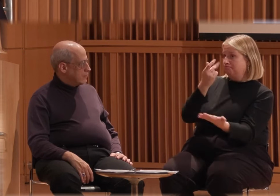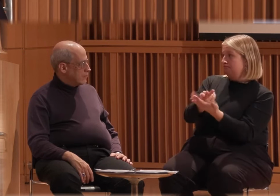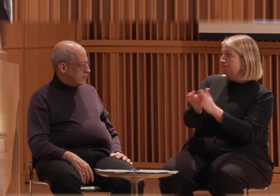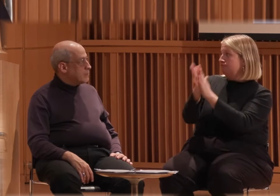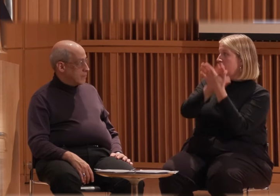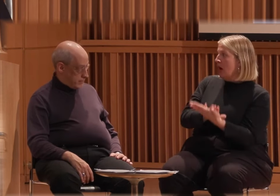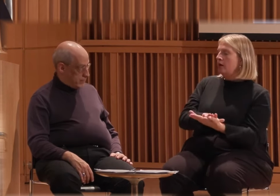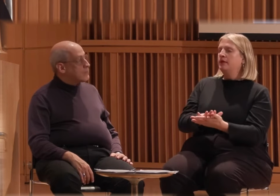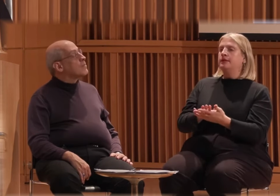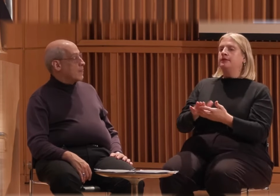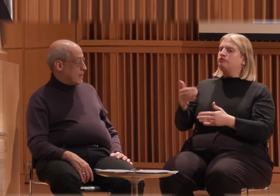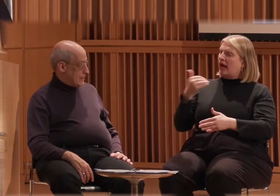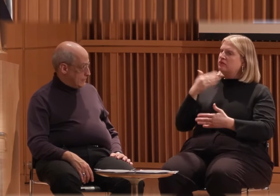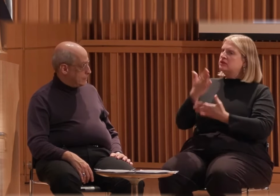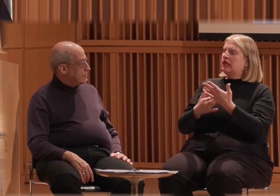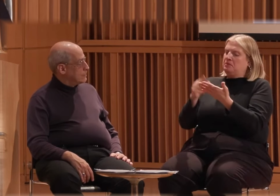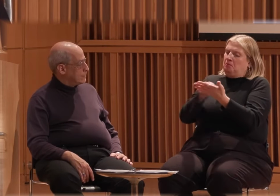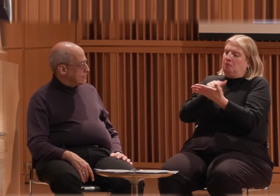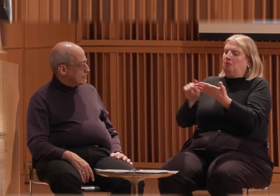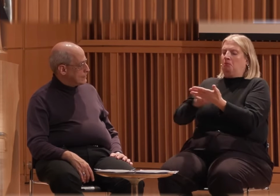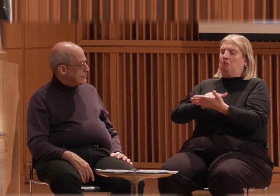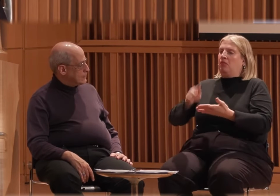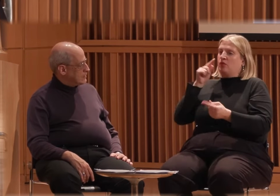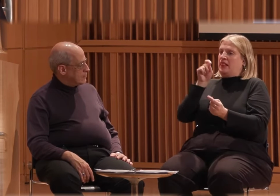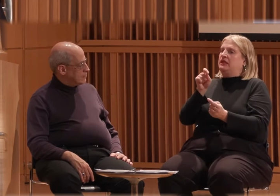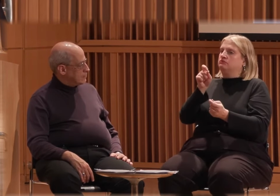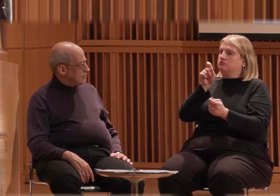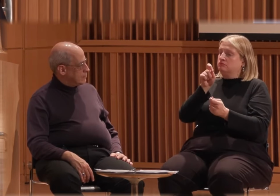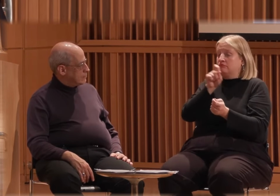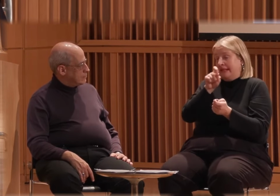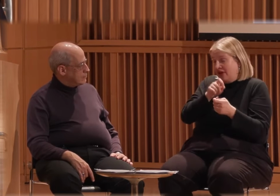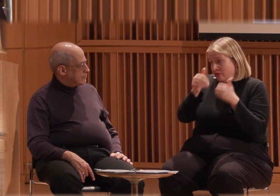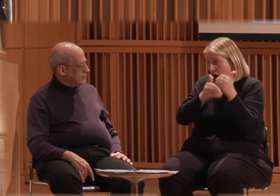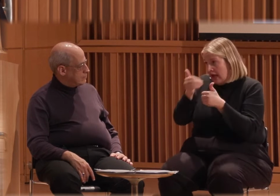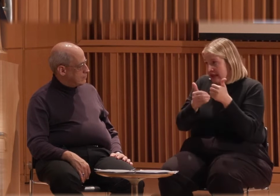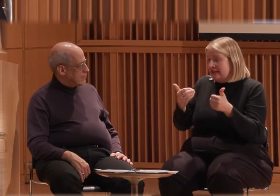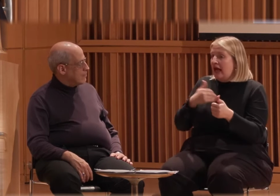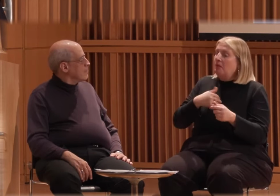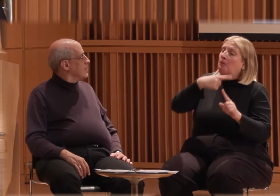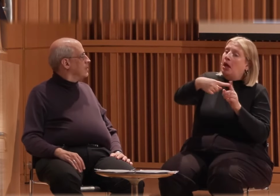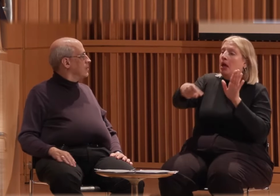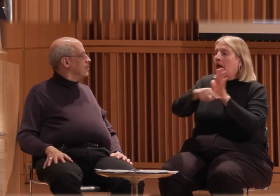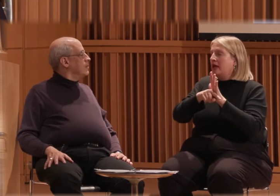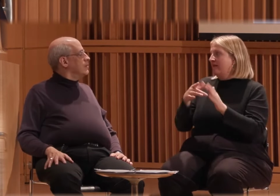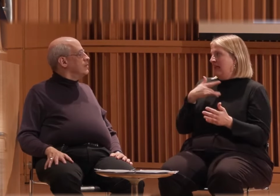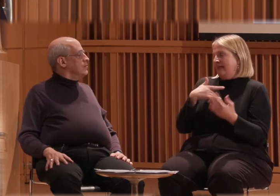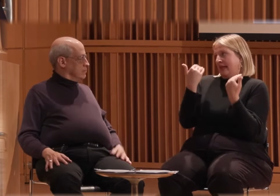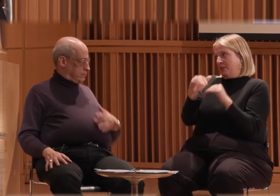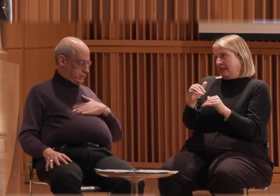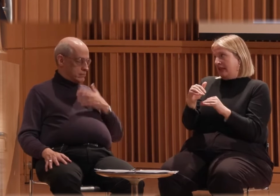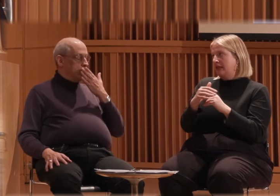some critiques of this particular process, in partly in how limited it is,